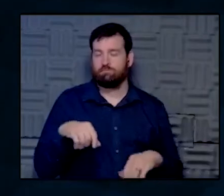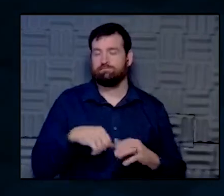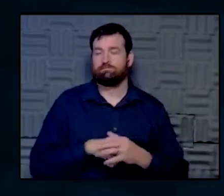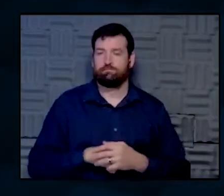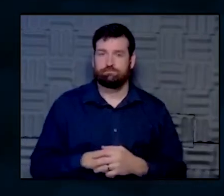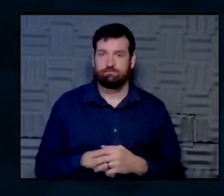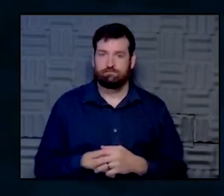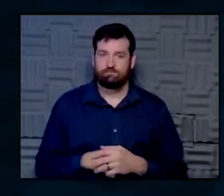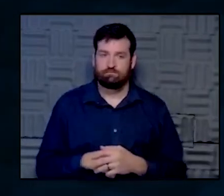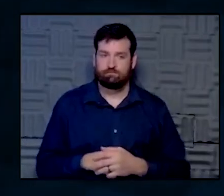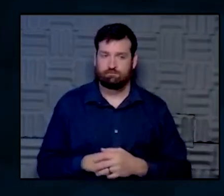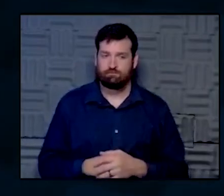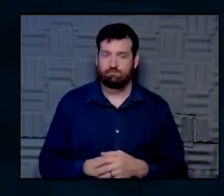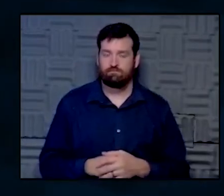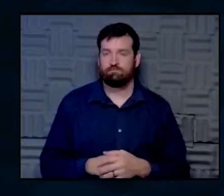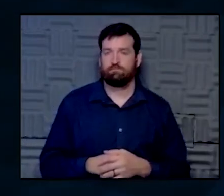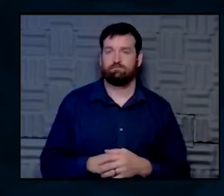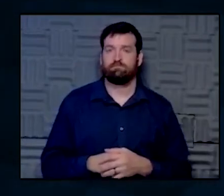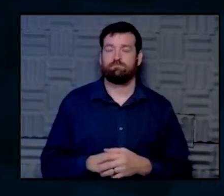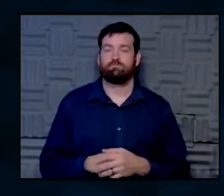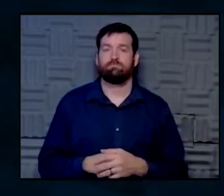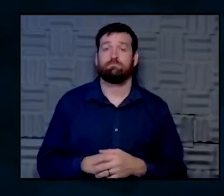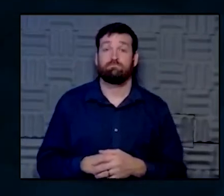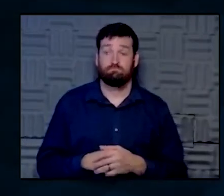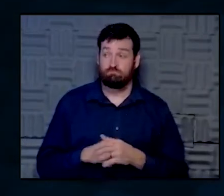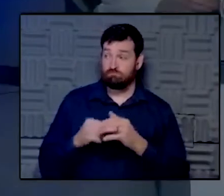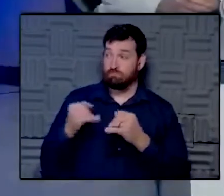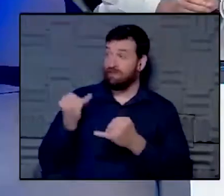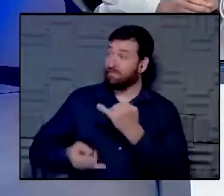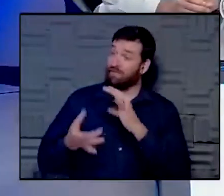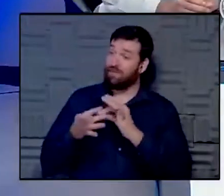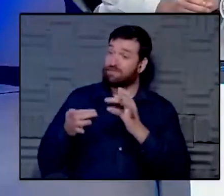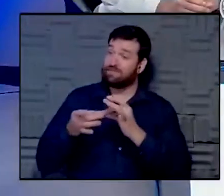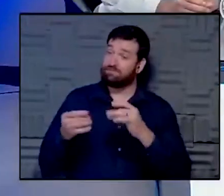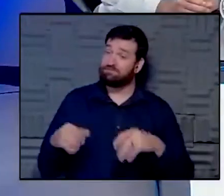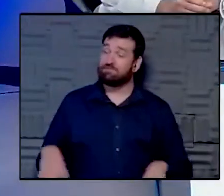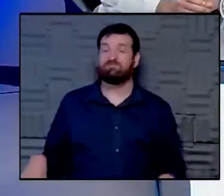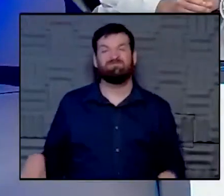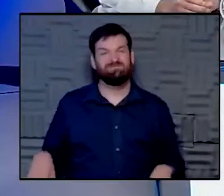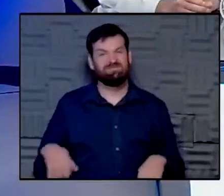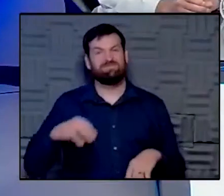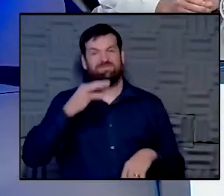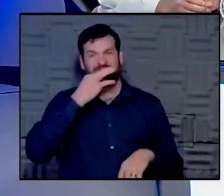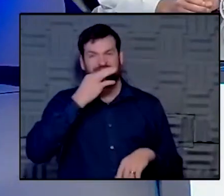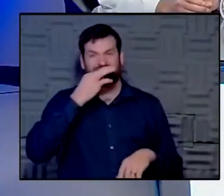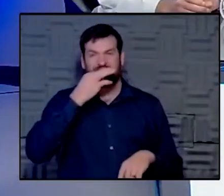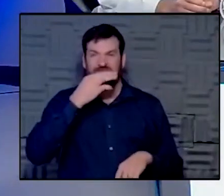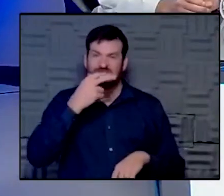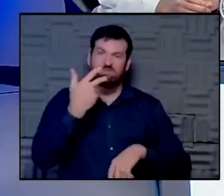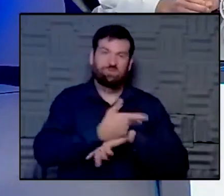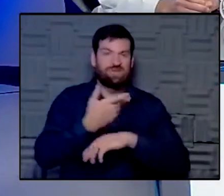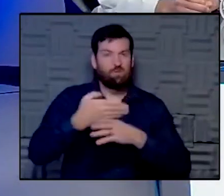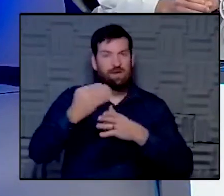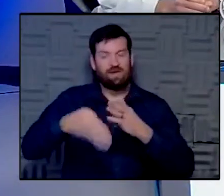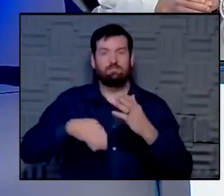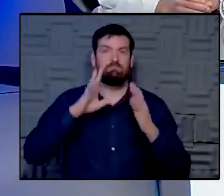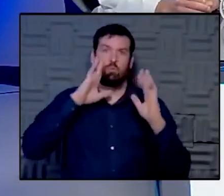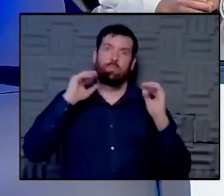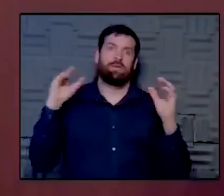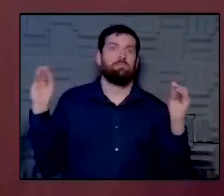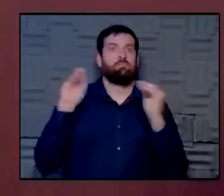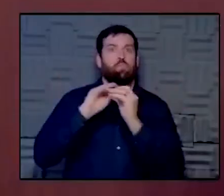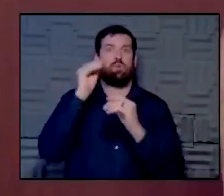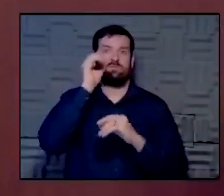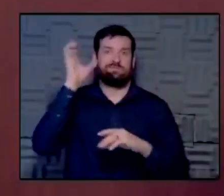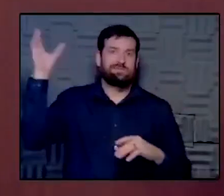at kumc.org. Any final thoughts? We have a long weekend coming up. I was know. really hoping for more